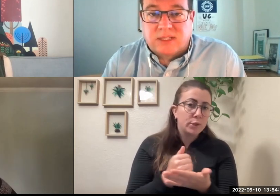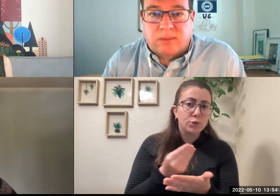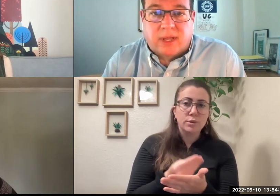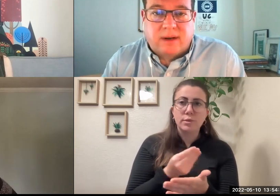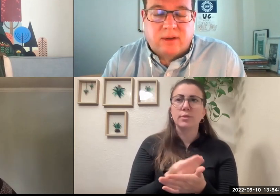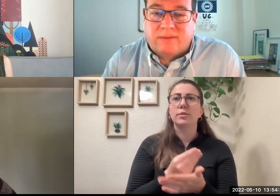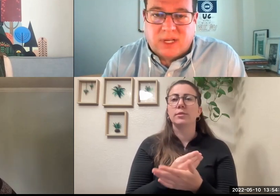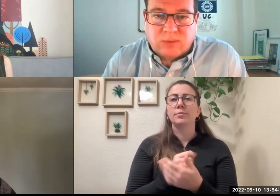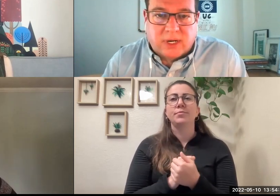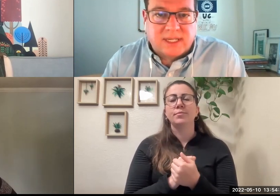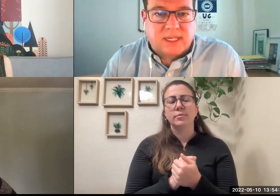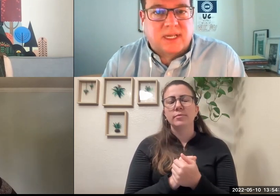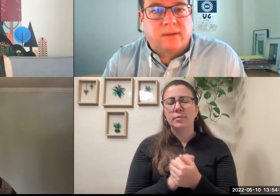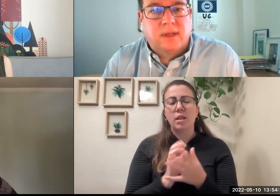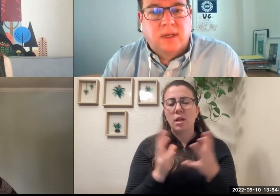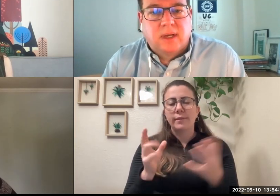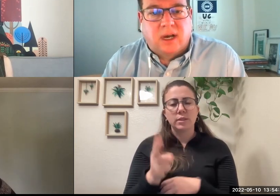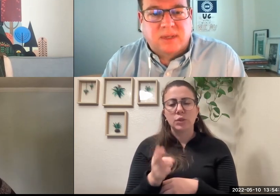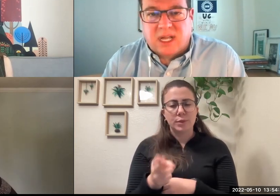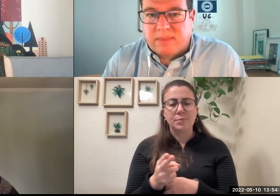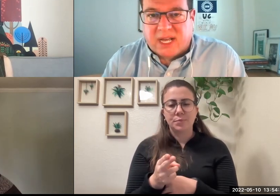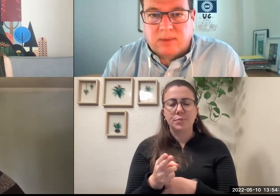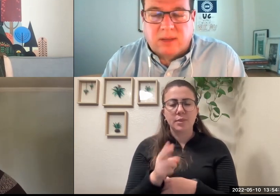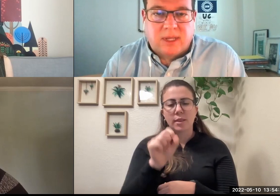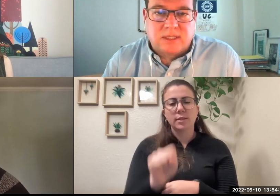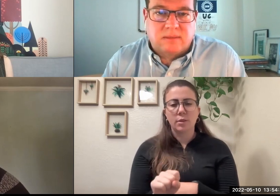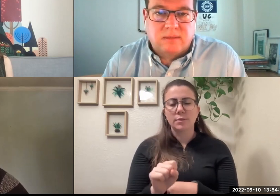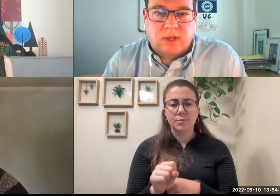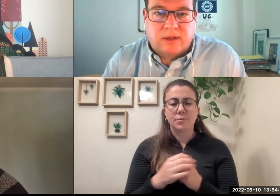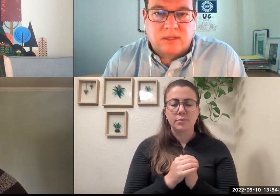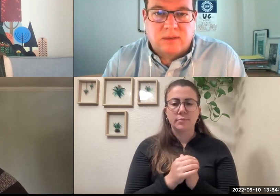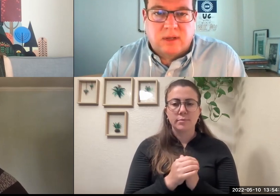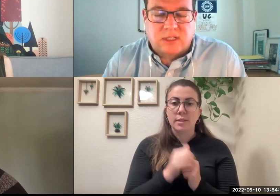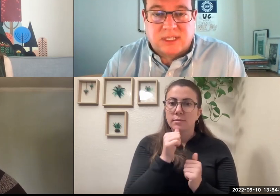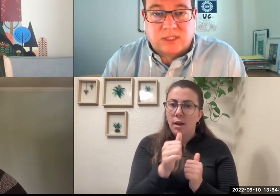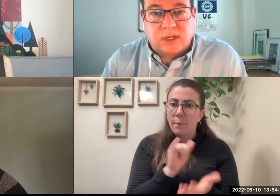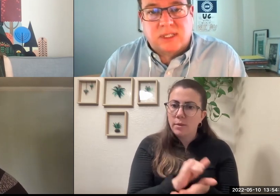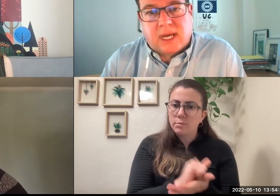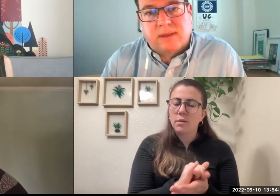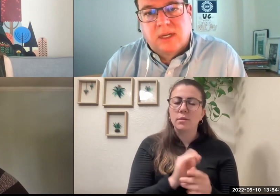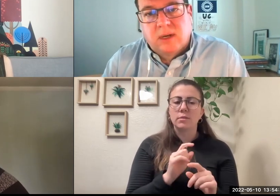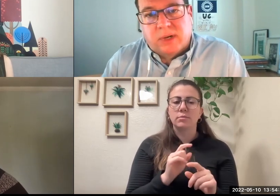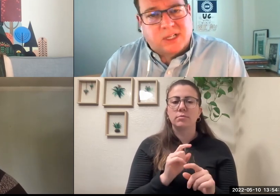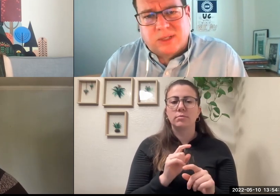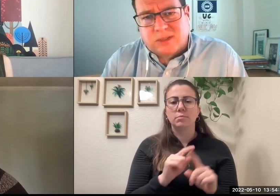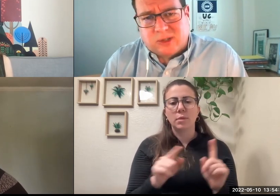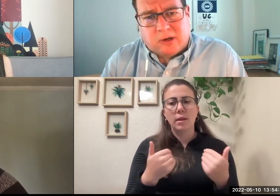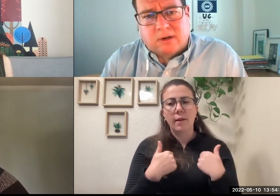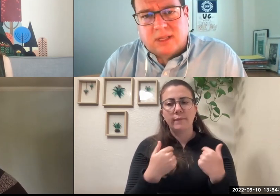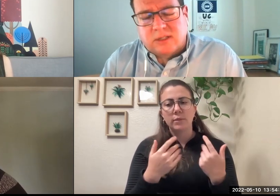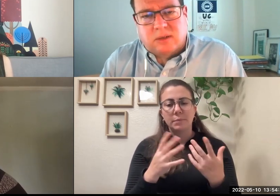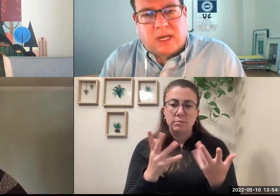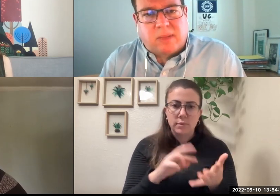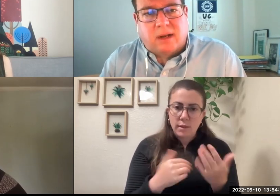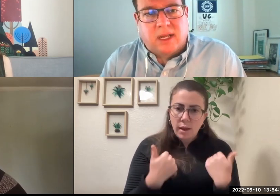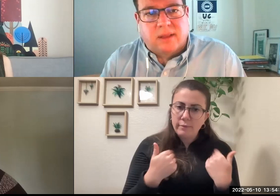A sense from a lot of done some organizing in the South. It's not impossible by any means, and there are success stories in the South, but also it's harder.